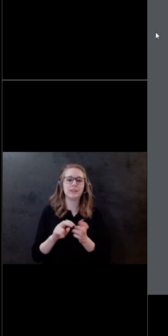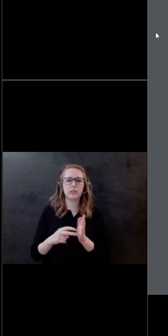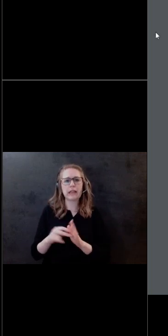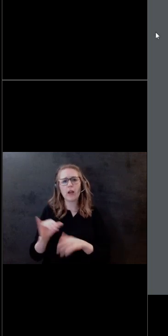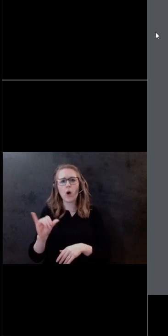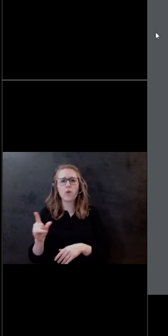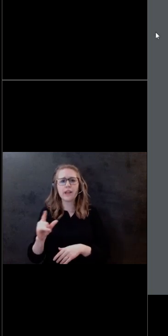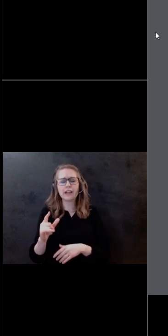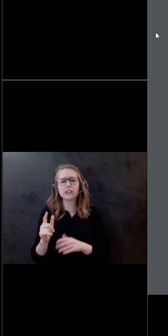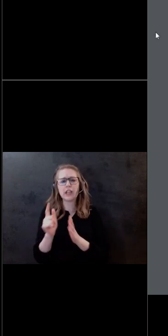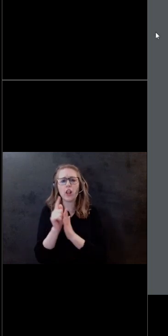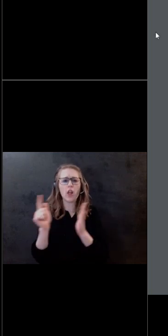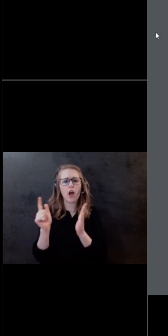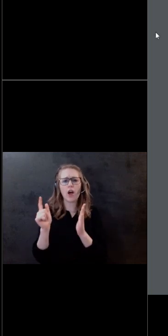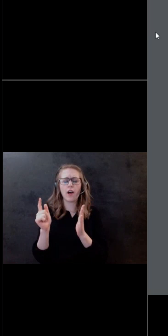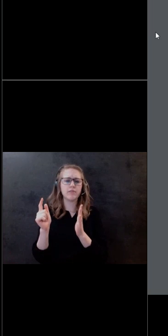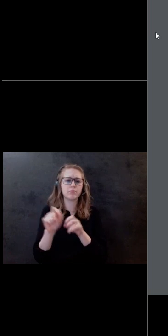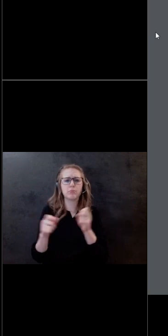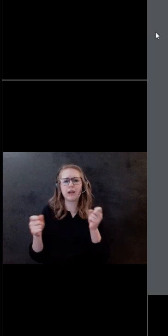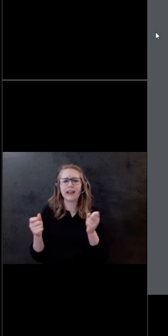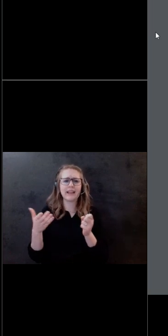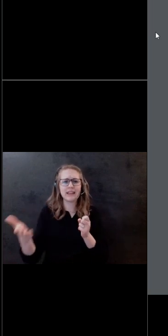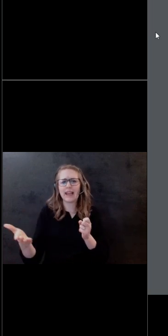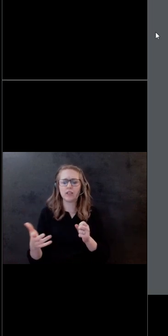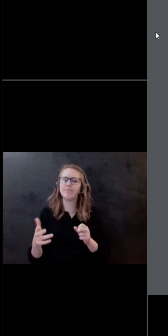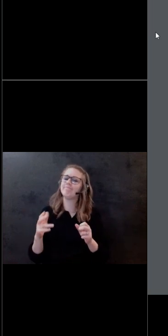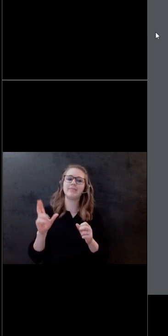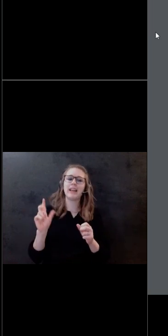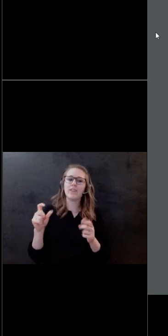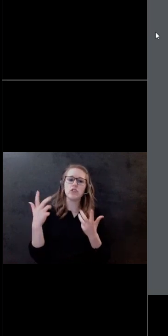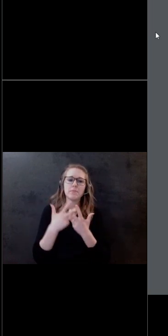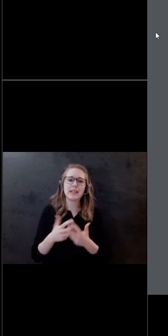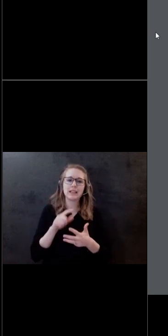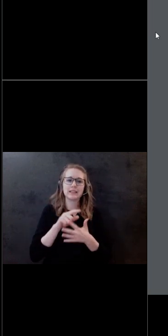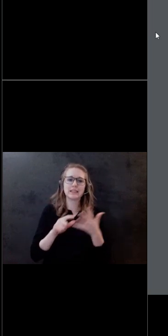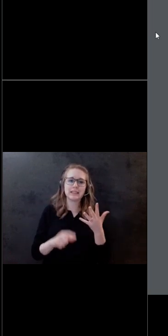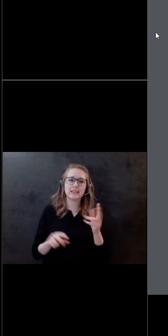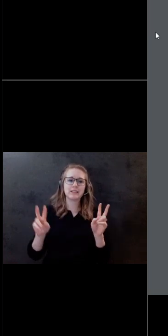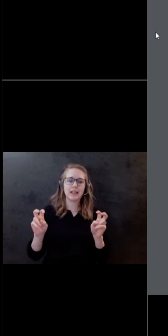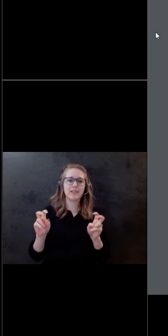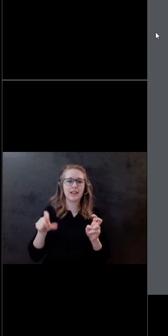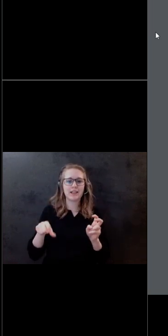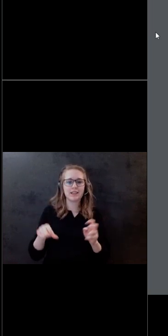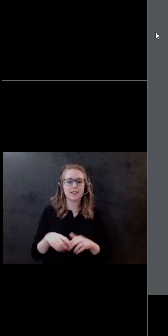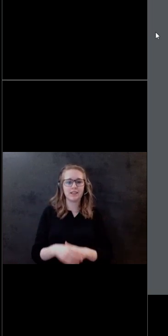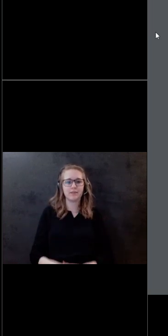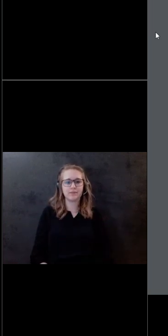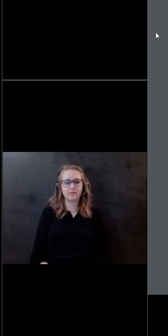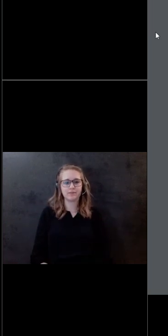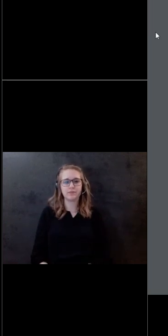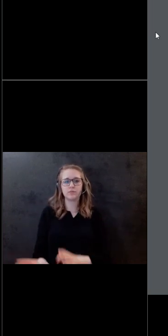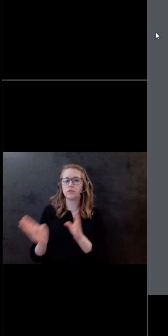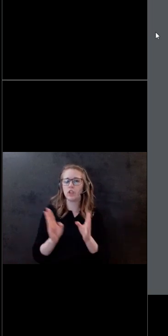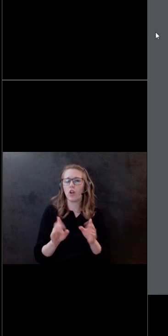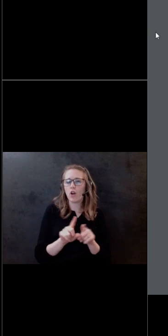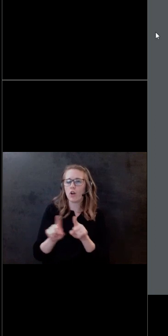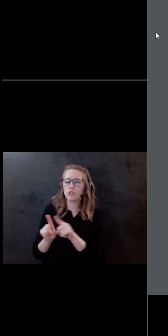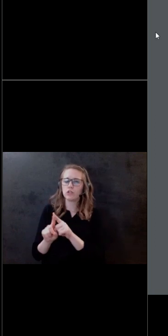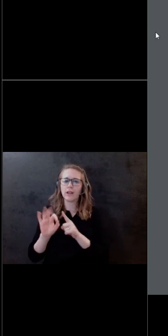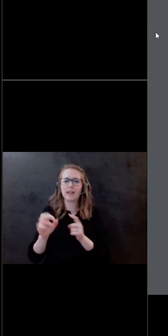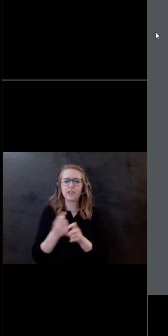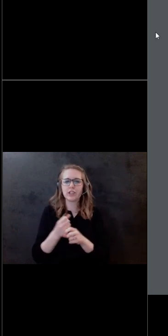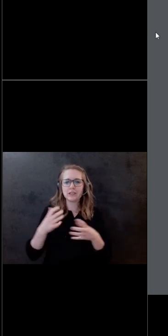area, there's got to be more than a couple things you have to meet to be able to meet the finding of necessity. And there would also be, if there's an